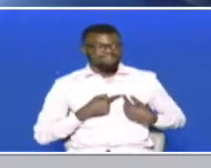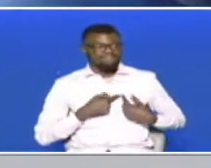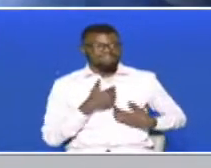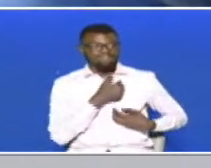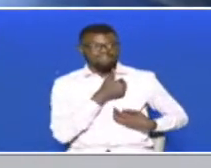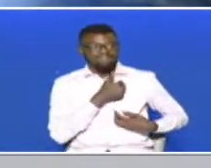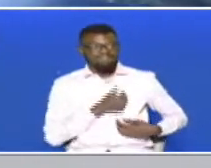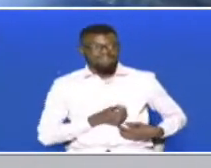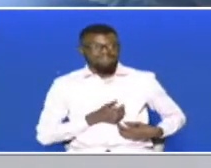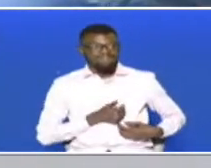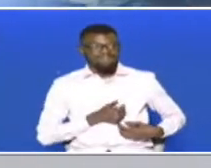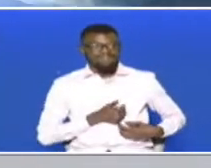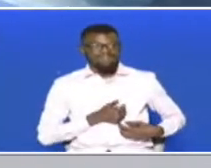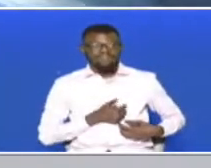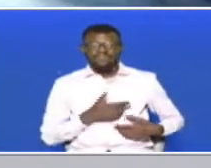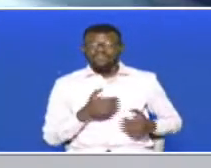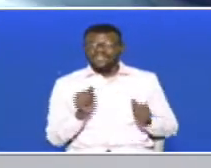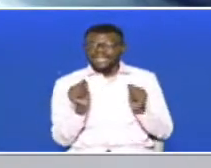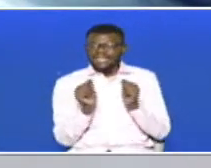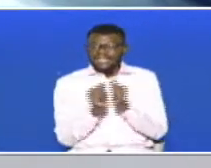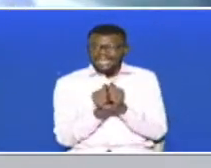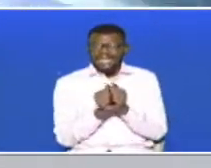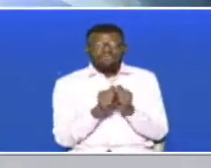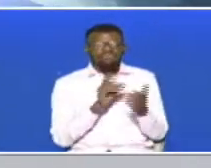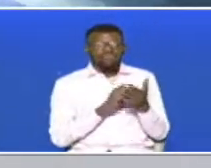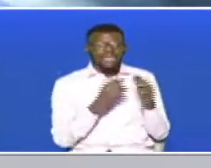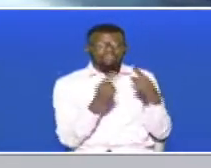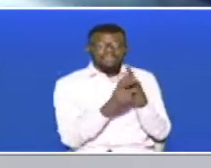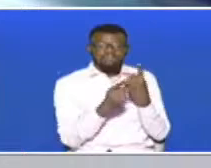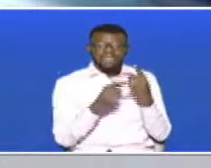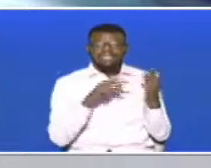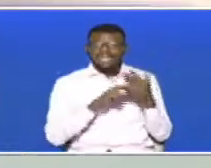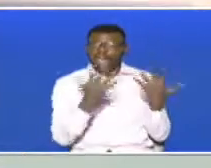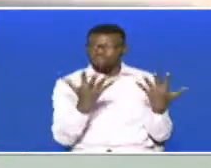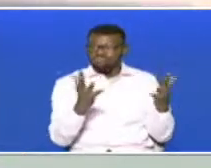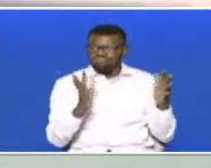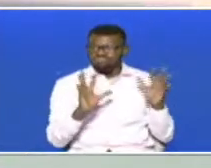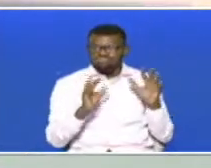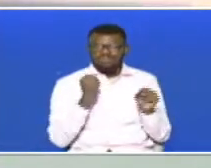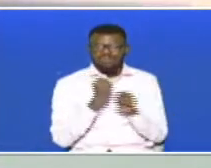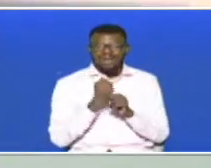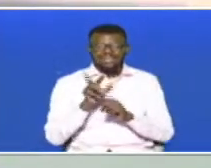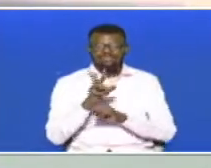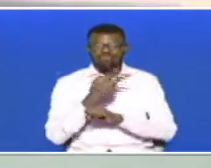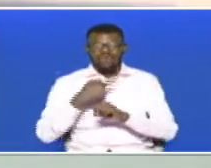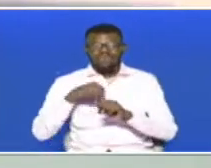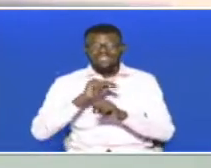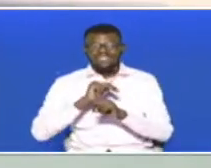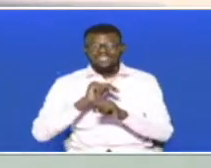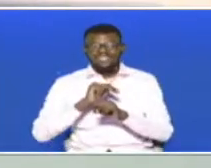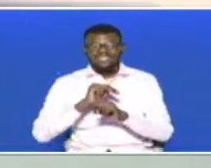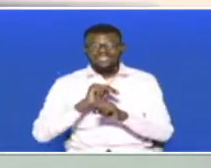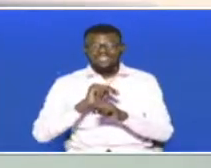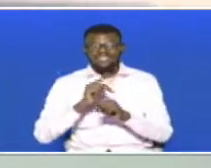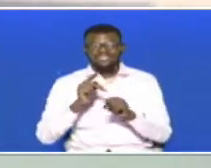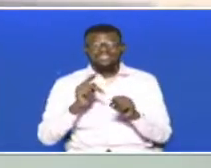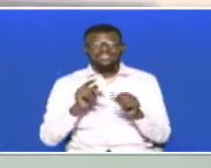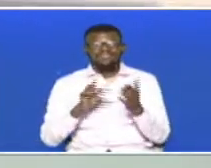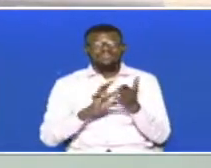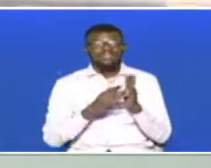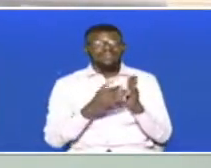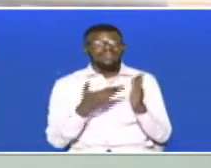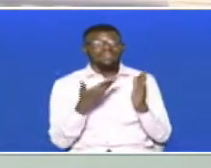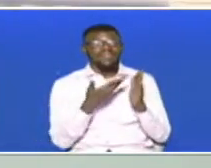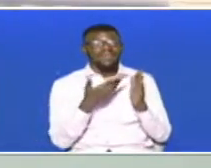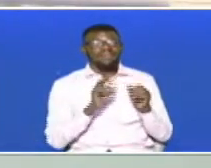was handled by more than 10 specialists and took about 2 hours. This is a placed valve there, which